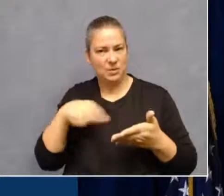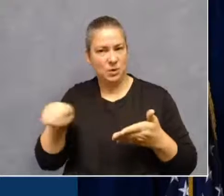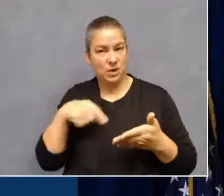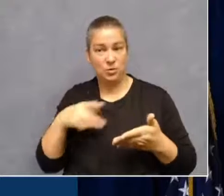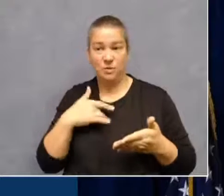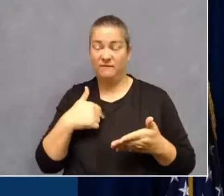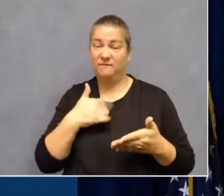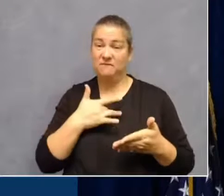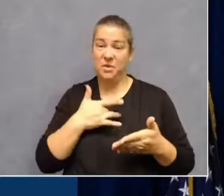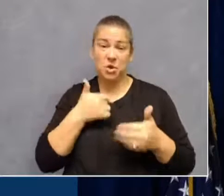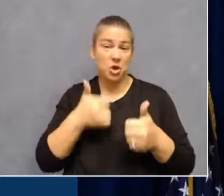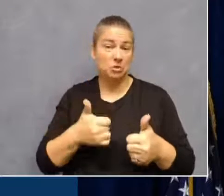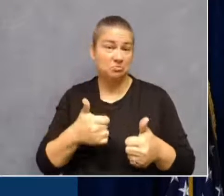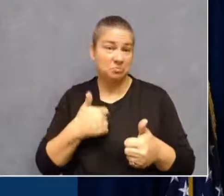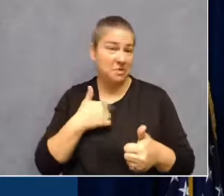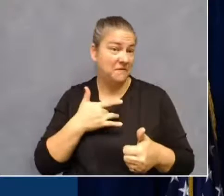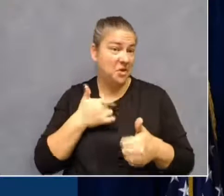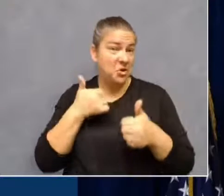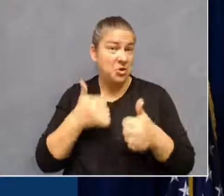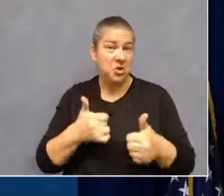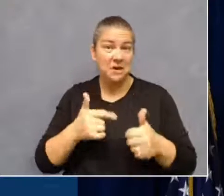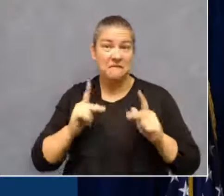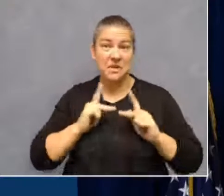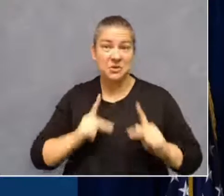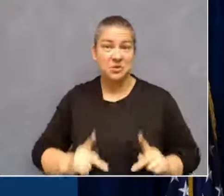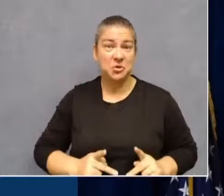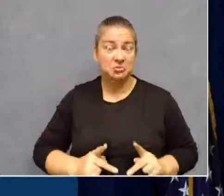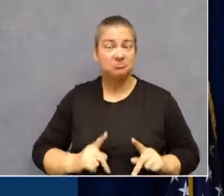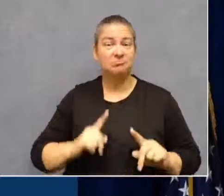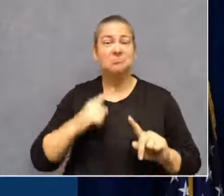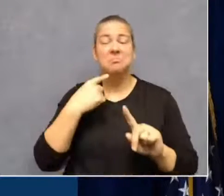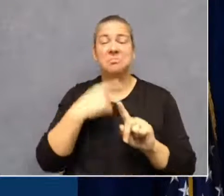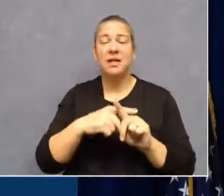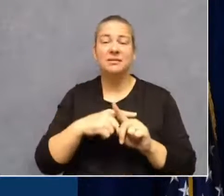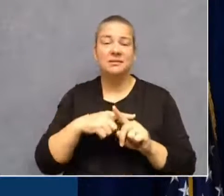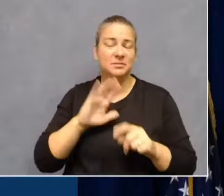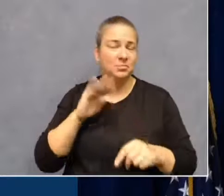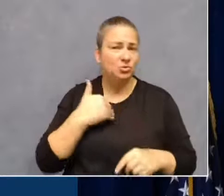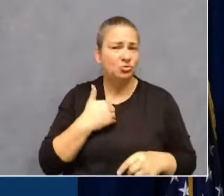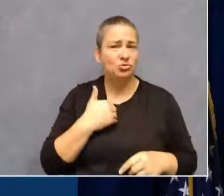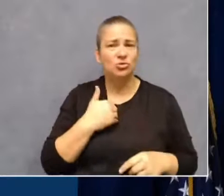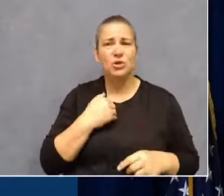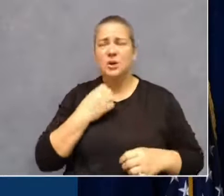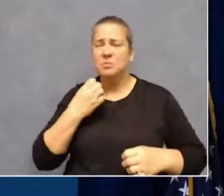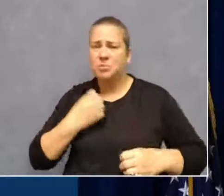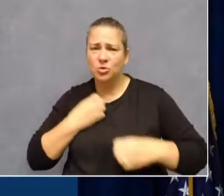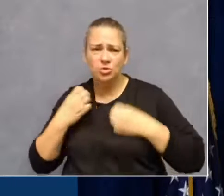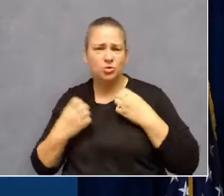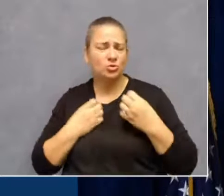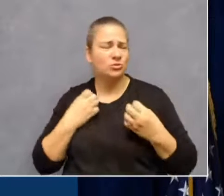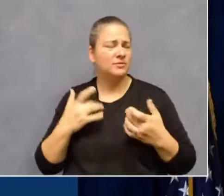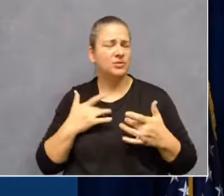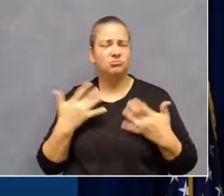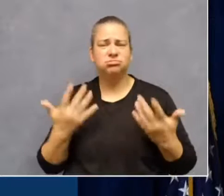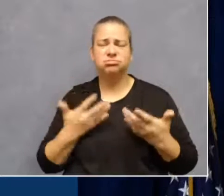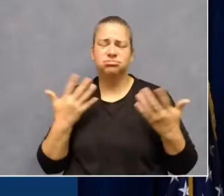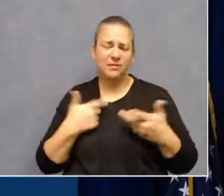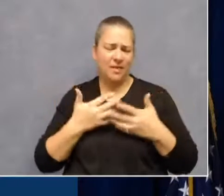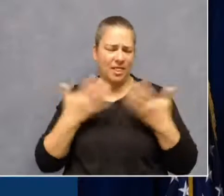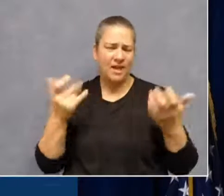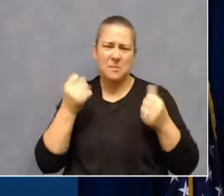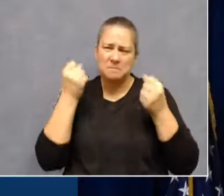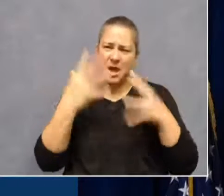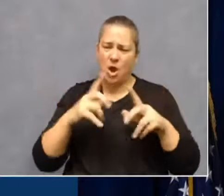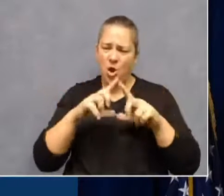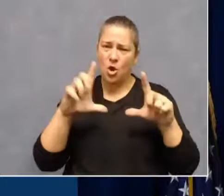We're feeling good physically. We're also feeling good spiritually and emotionally. And a lot of that is based on a lot of really nice cards and messages and